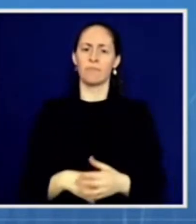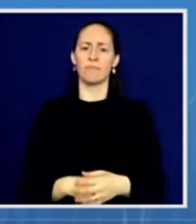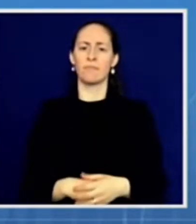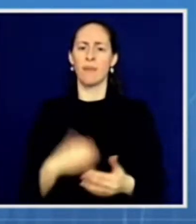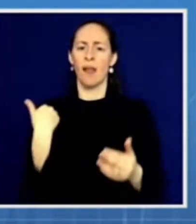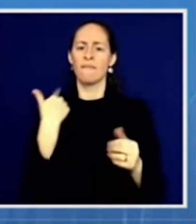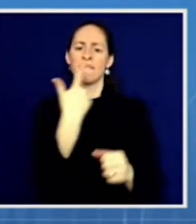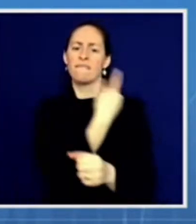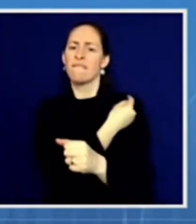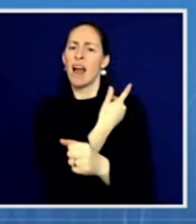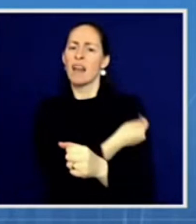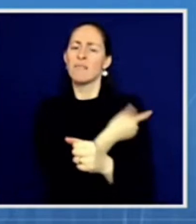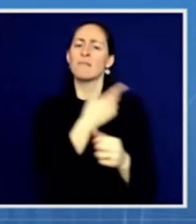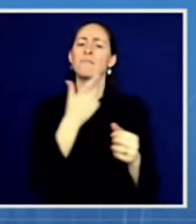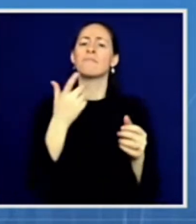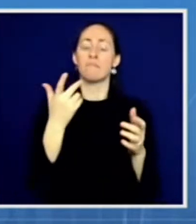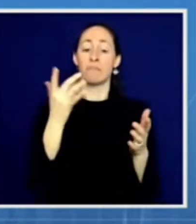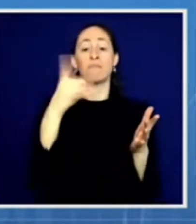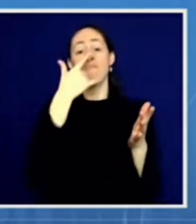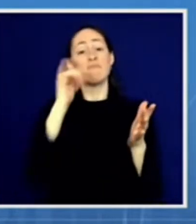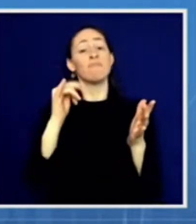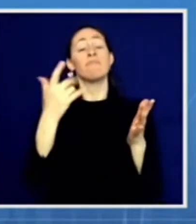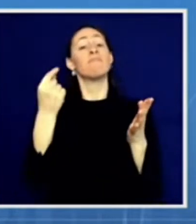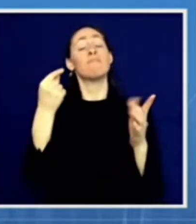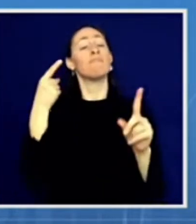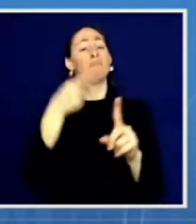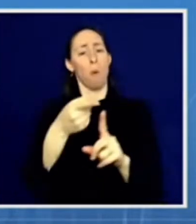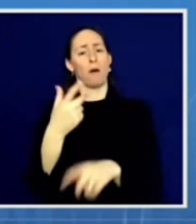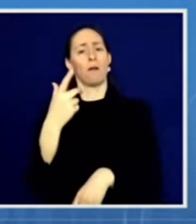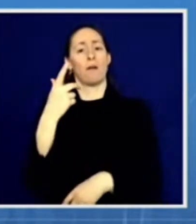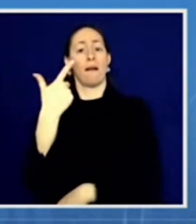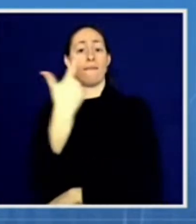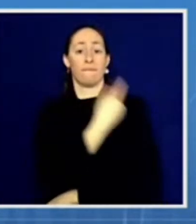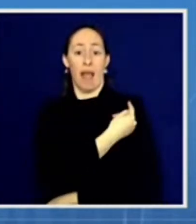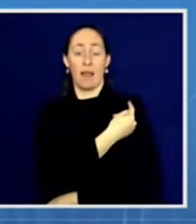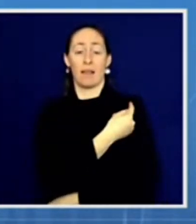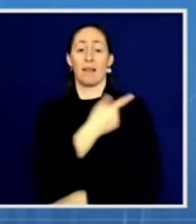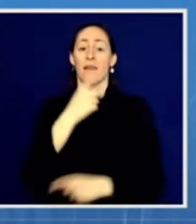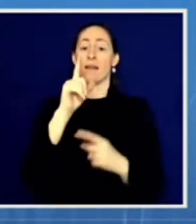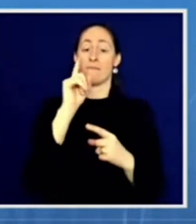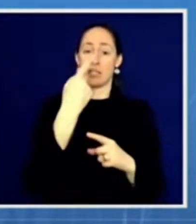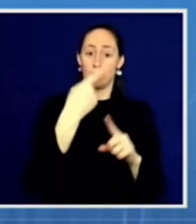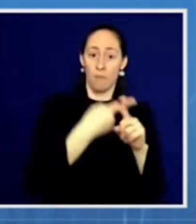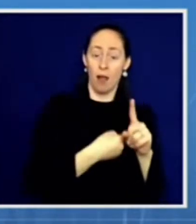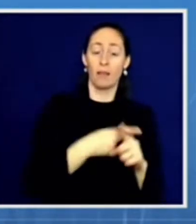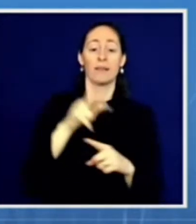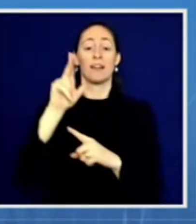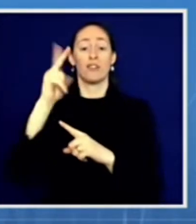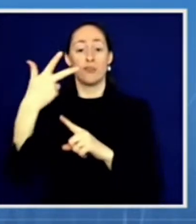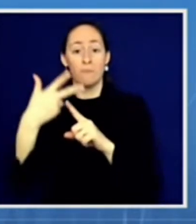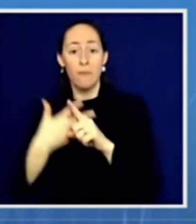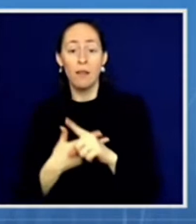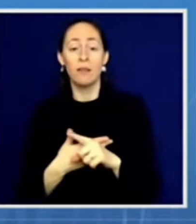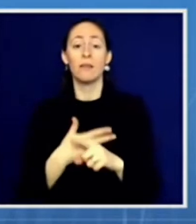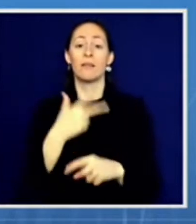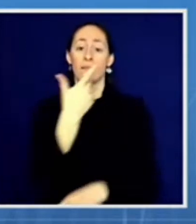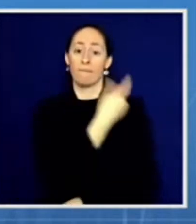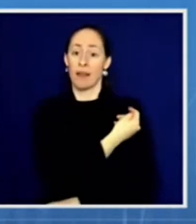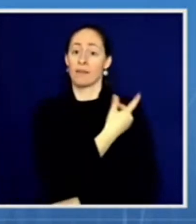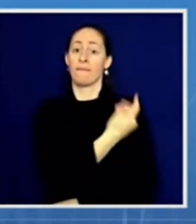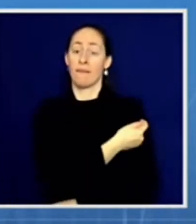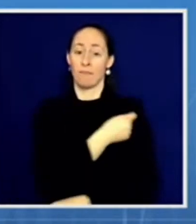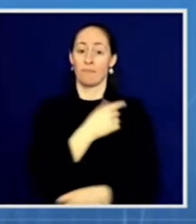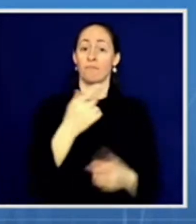the first dose. 70 to 80% of individuals completed the series, which means that 20